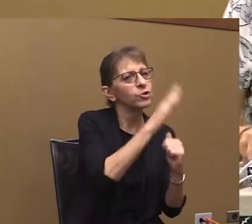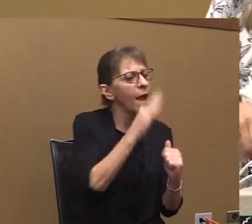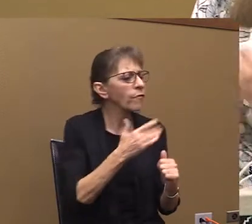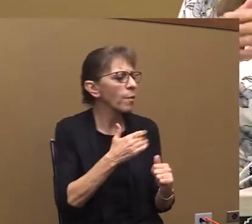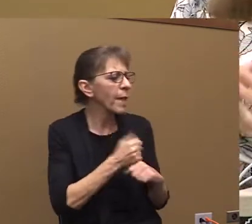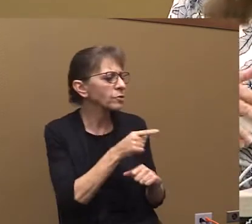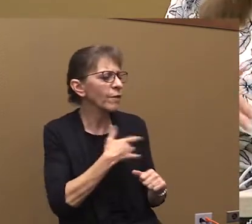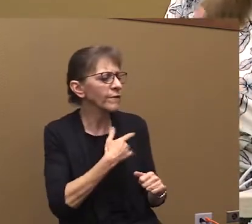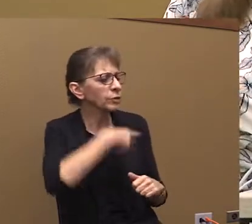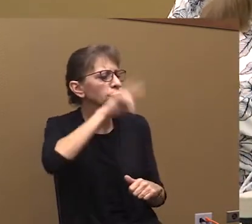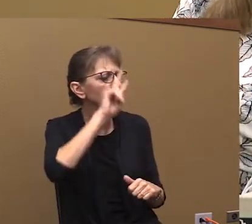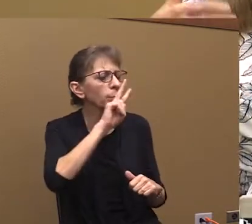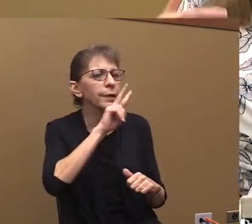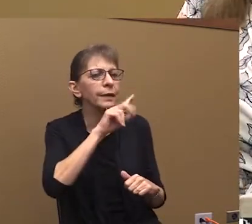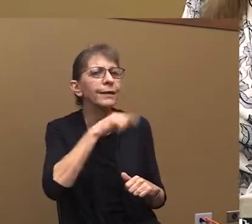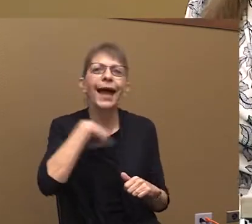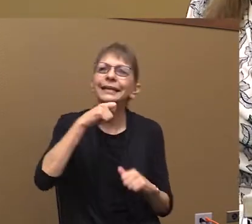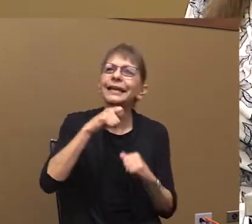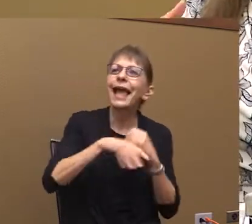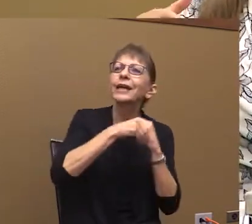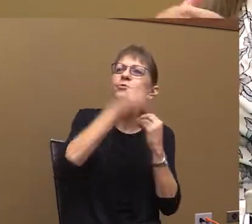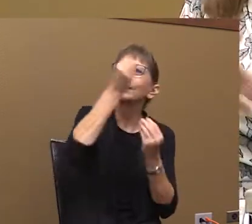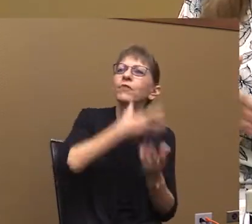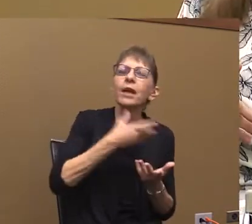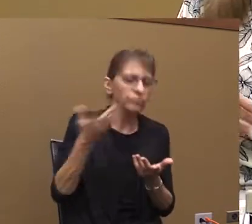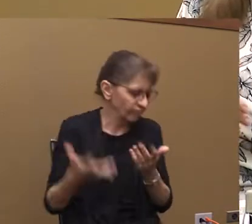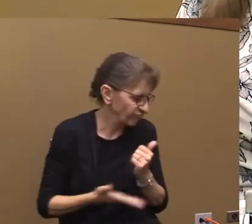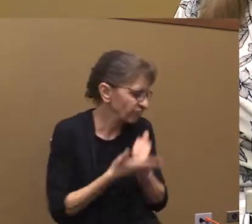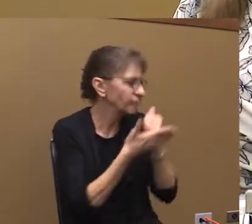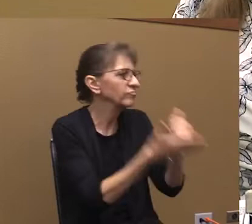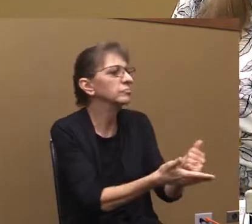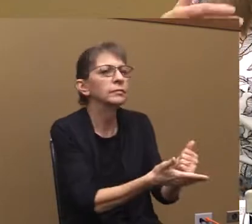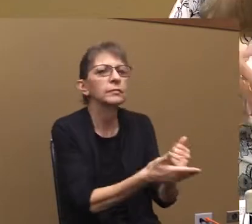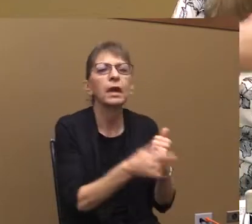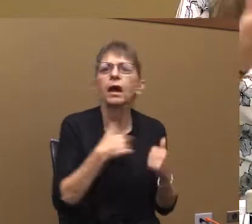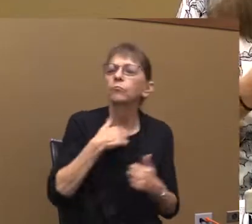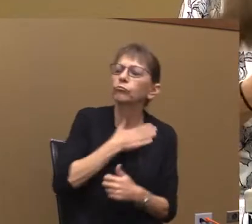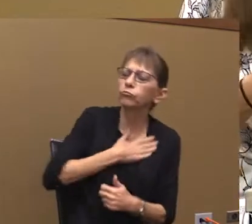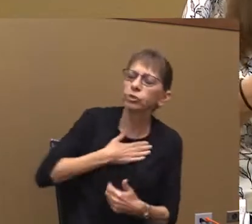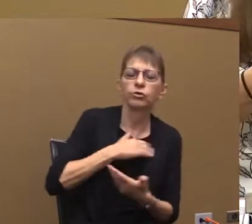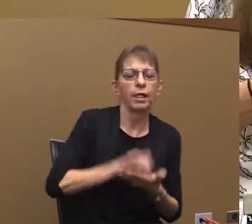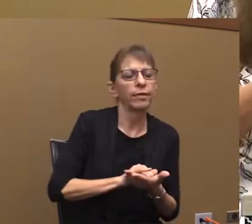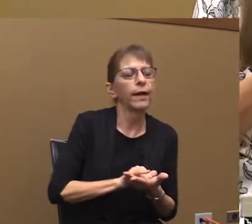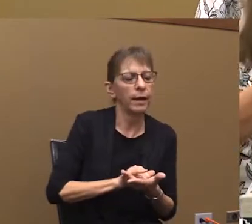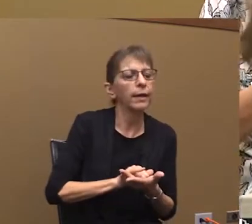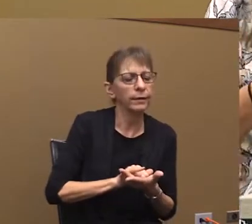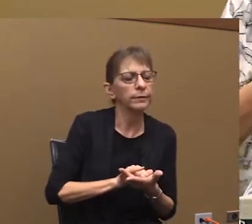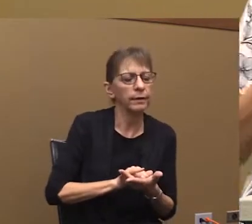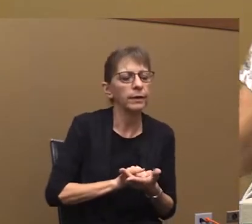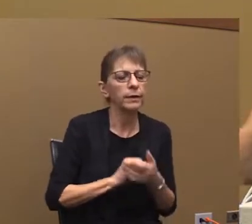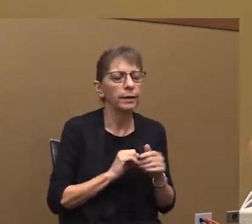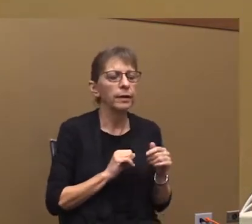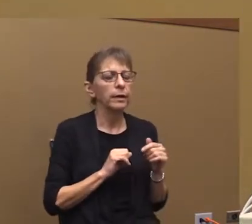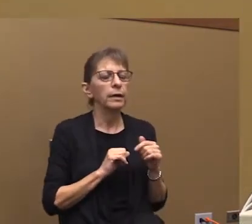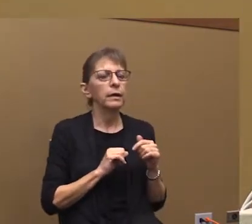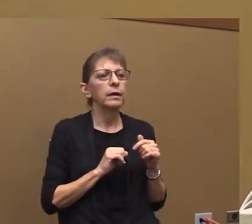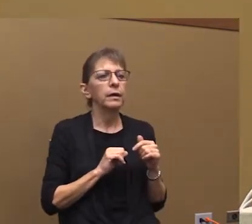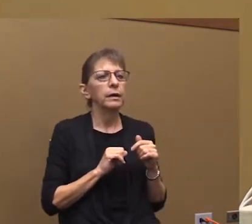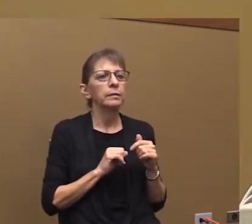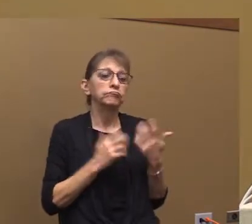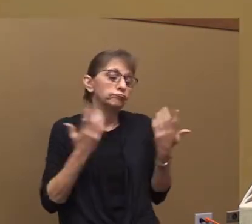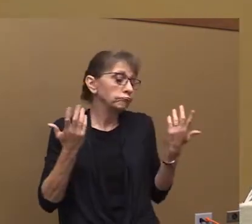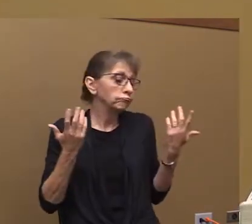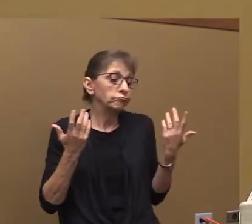that she always helps her and she never feels stupid in the extra information that she's needing